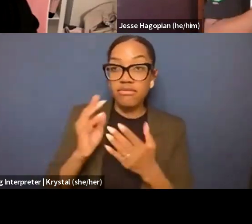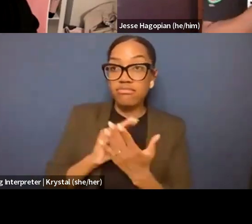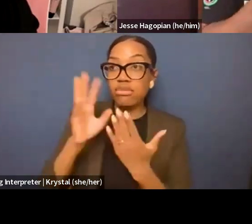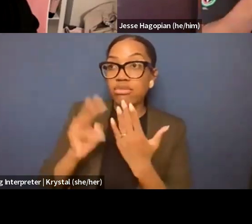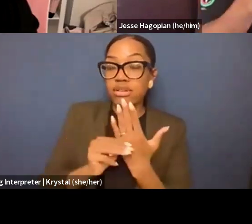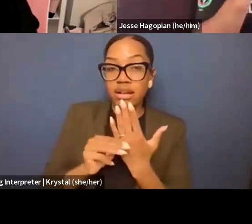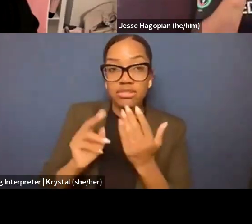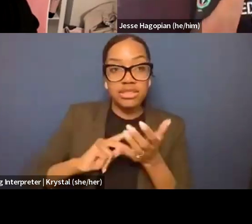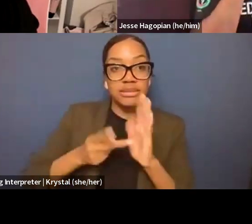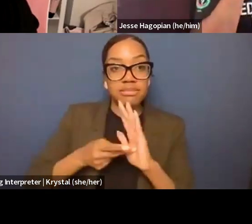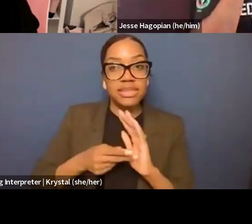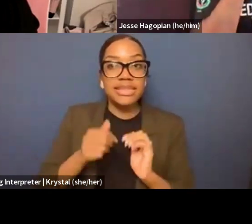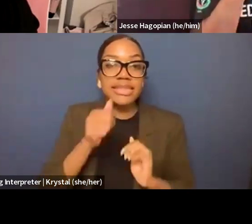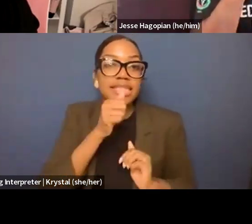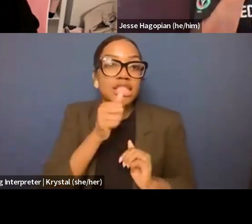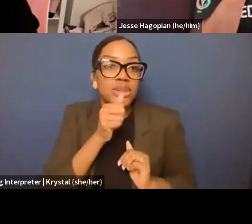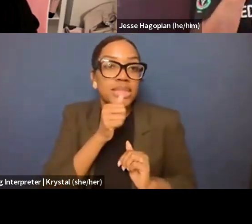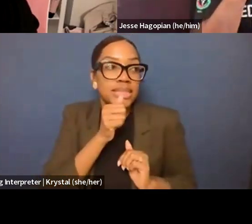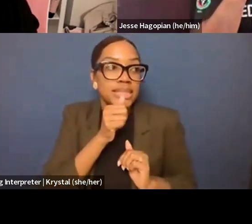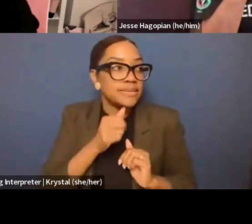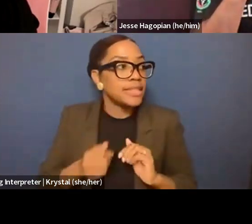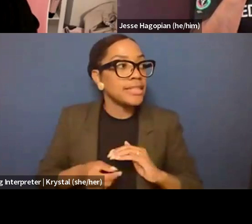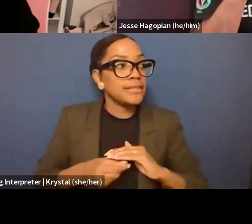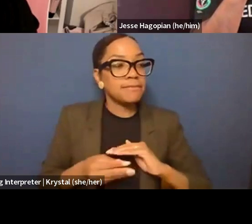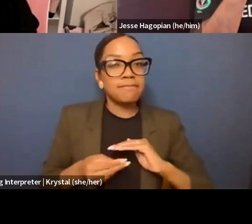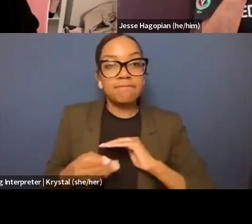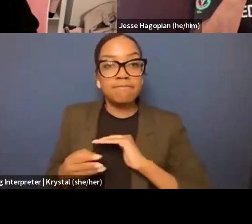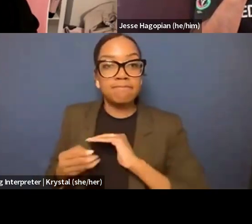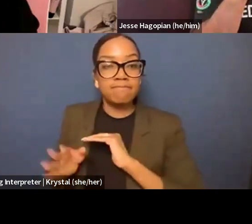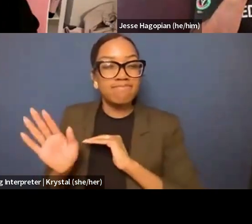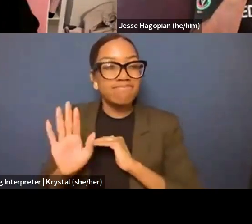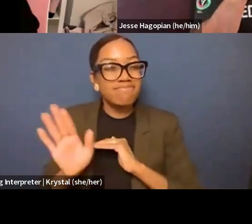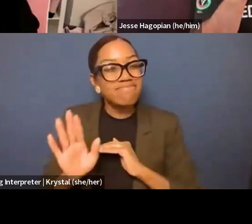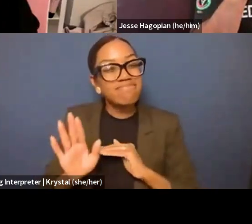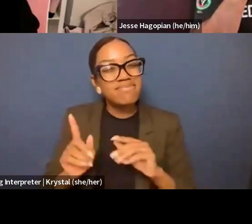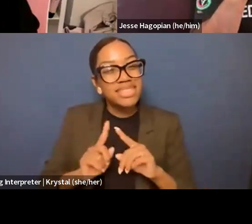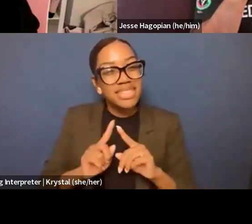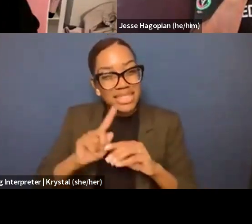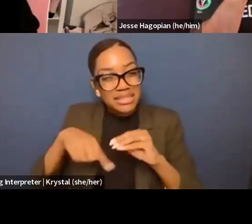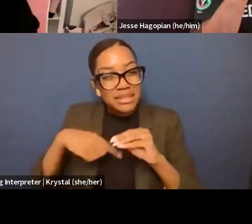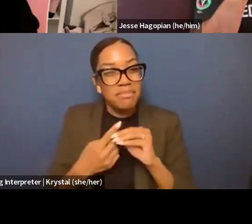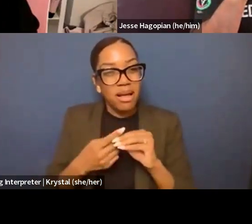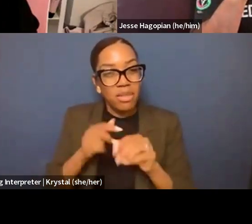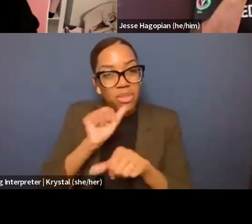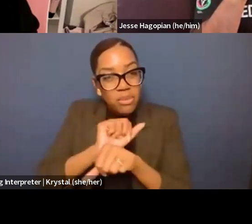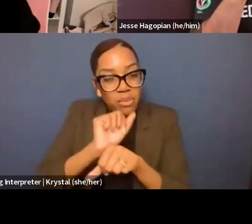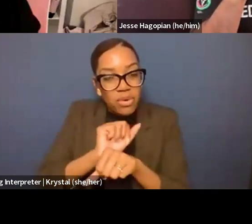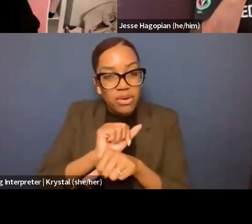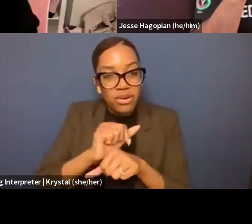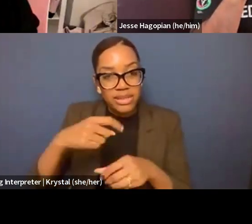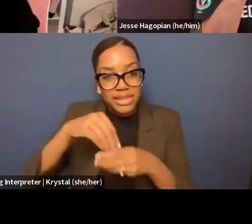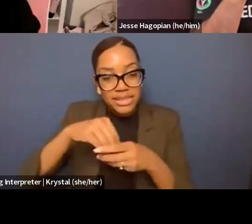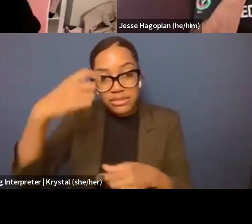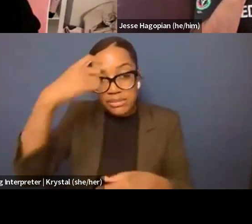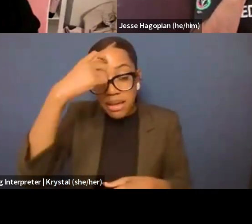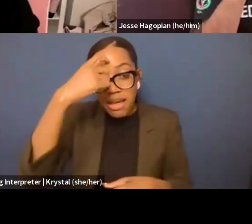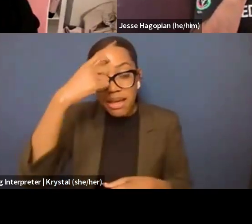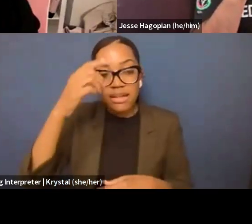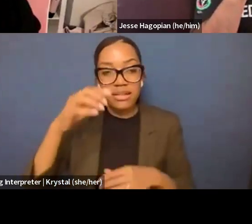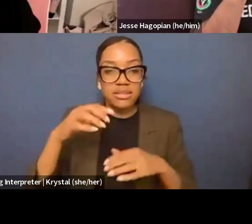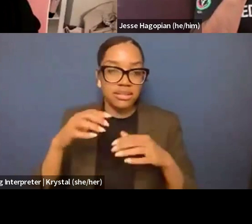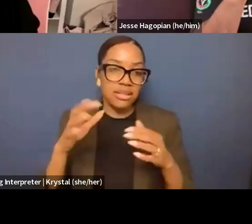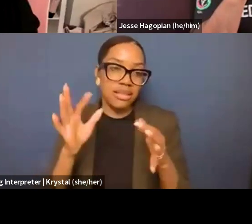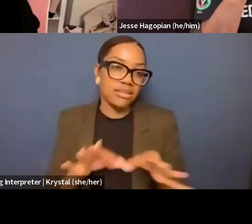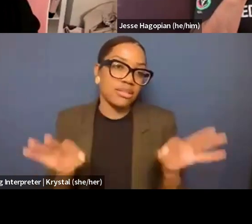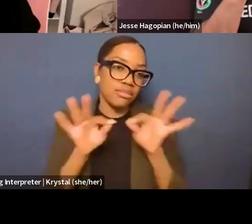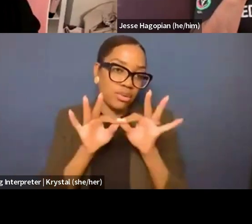the actions that people are doing in real time, when really it's also about the intellectual work that they're doing as well, that's extending from this intellectual